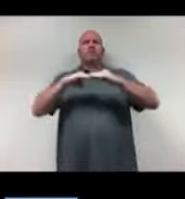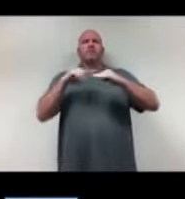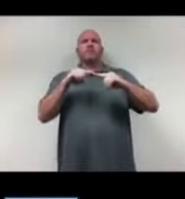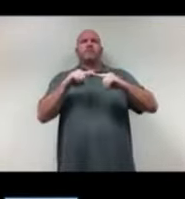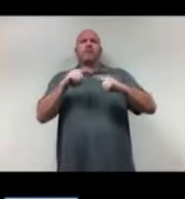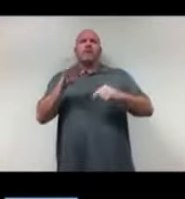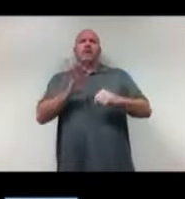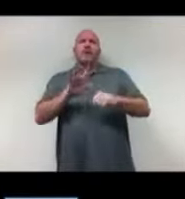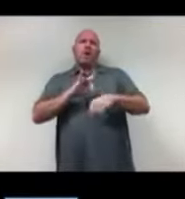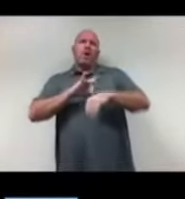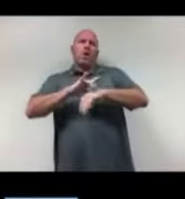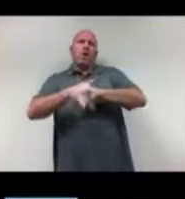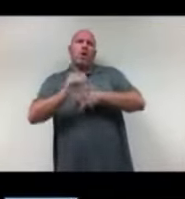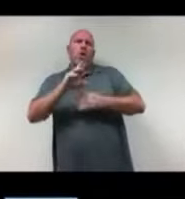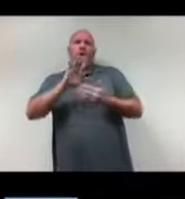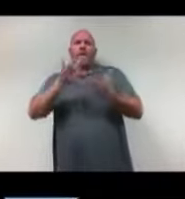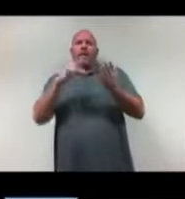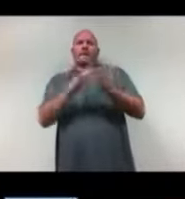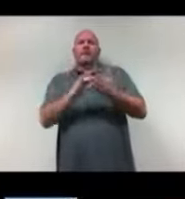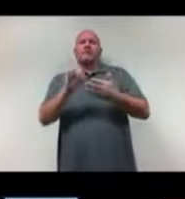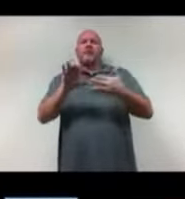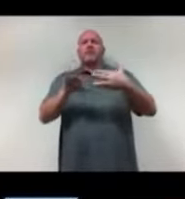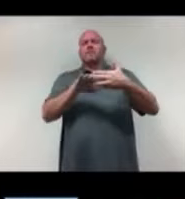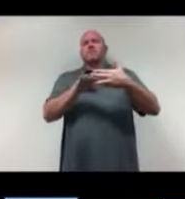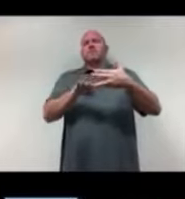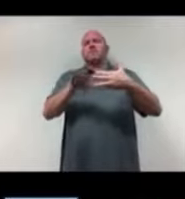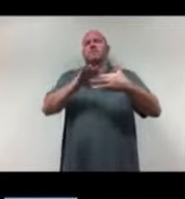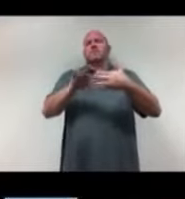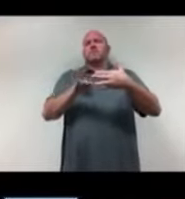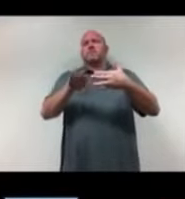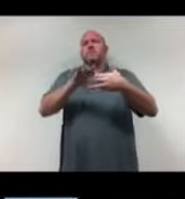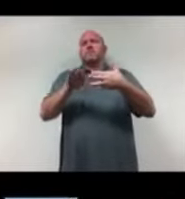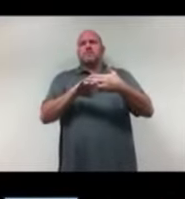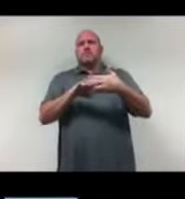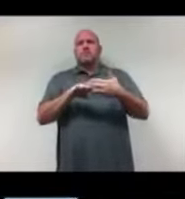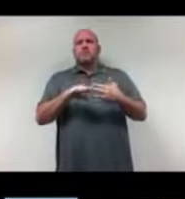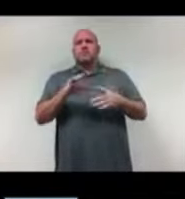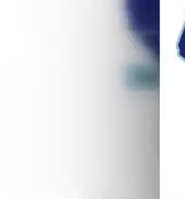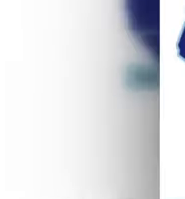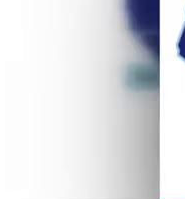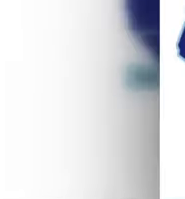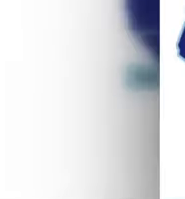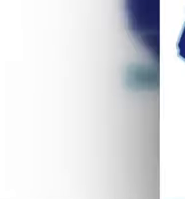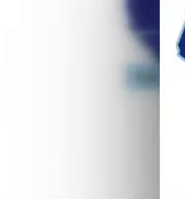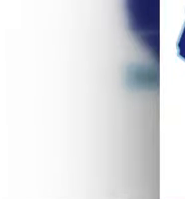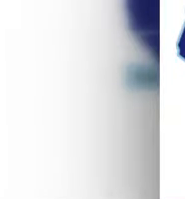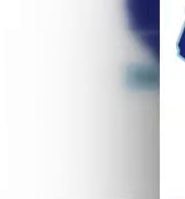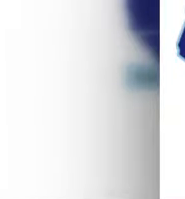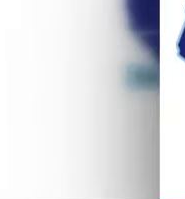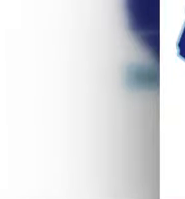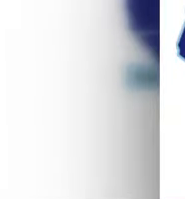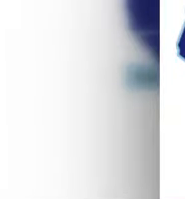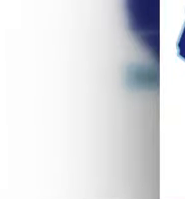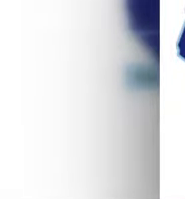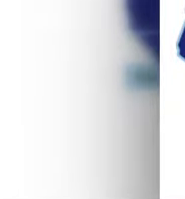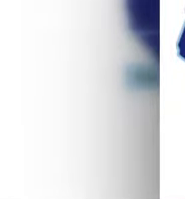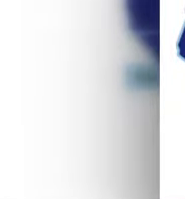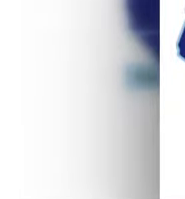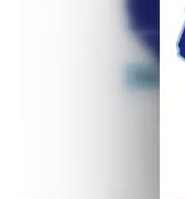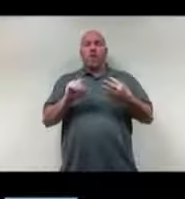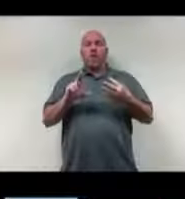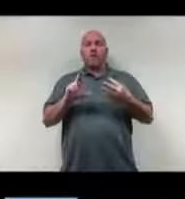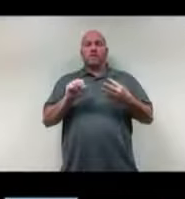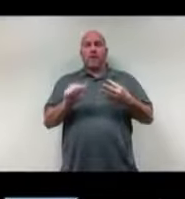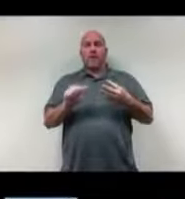So, it could happen soon, but as of right now, it has not happened for us in our region. Butte County falls into the greater Sacramento